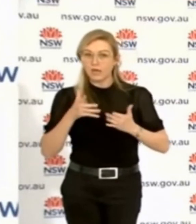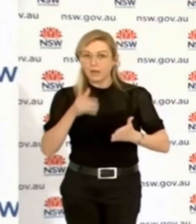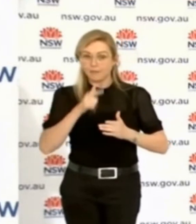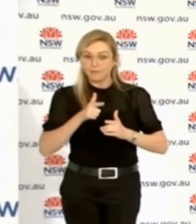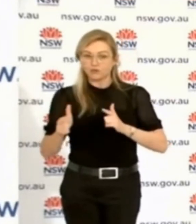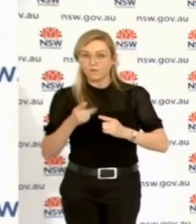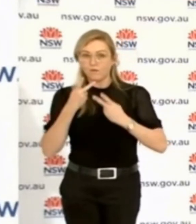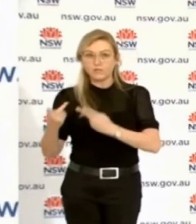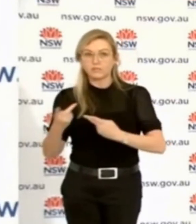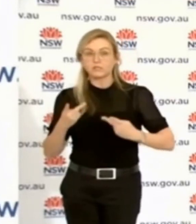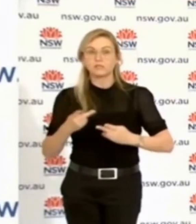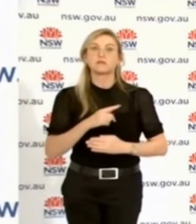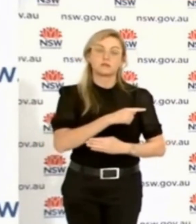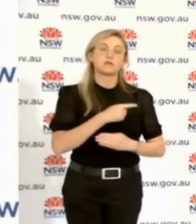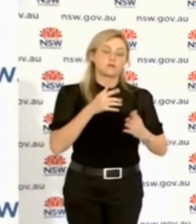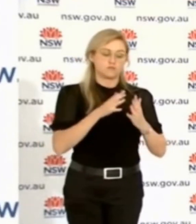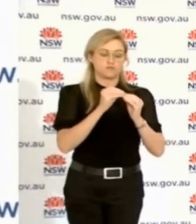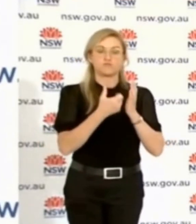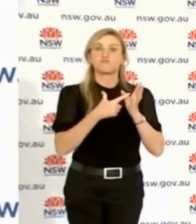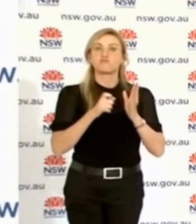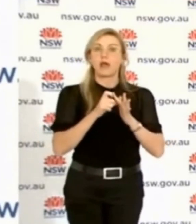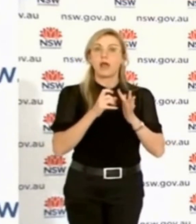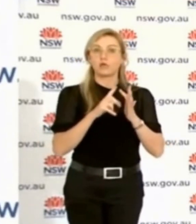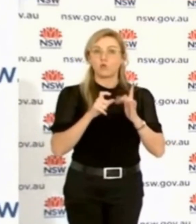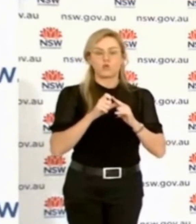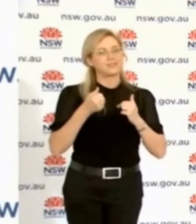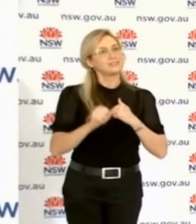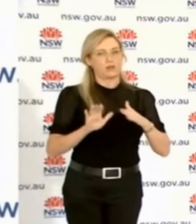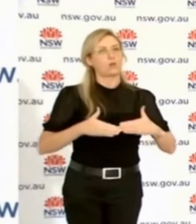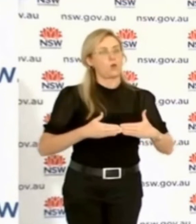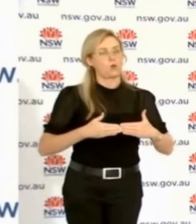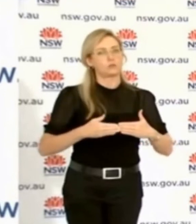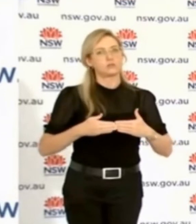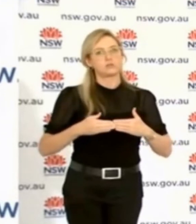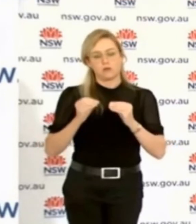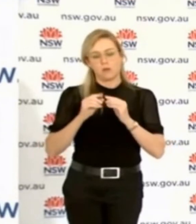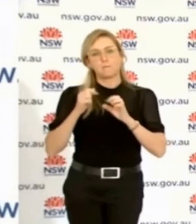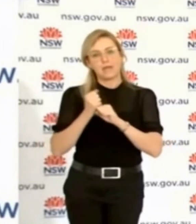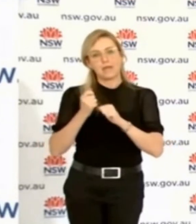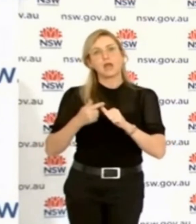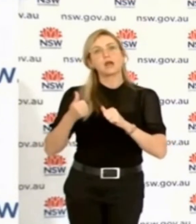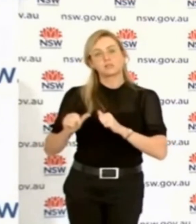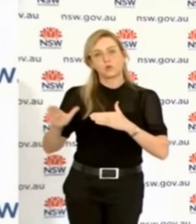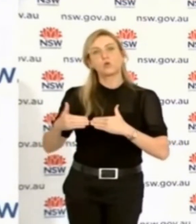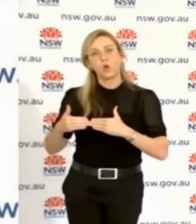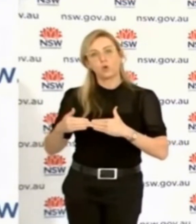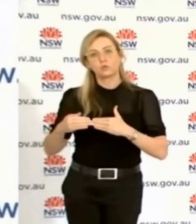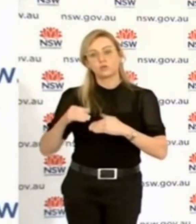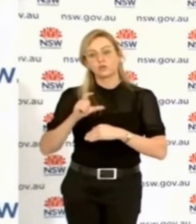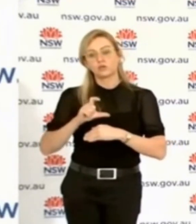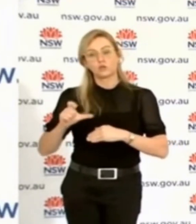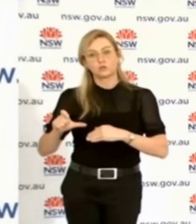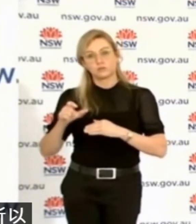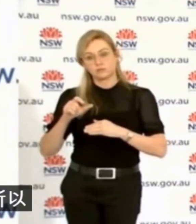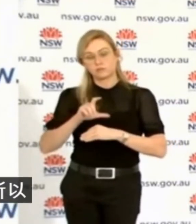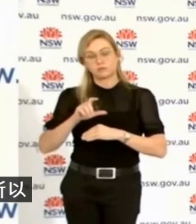the Queanbeyan-Pallarang local government area. Yes. The South Coast continues to be in lockdown. The Bega electorate's in lockdown. Eurobodalla is in lockdown.